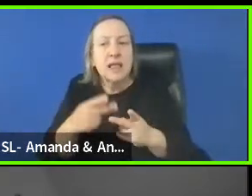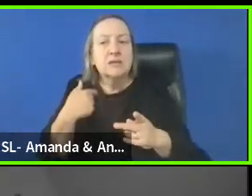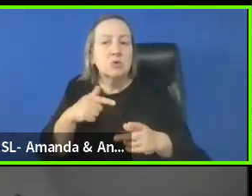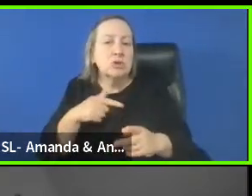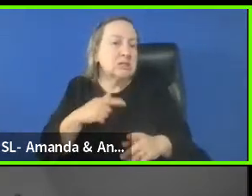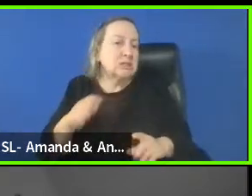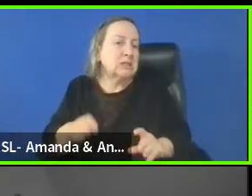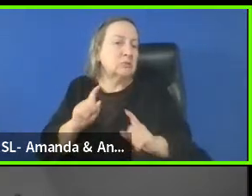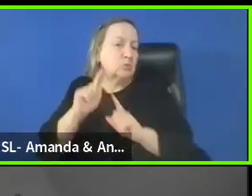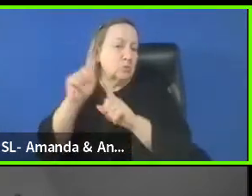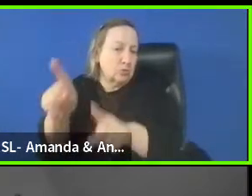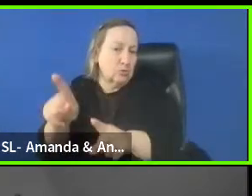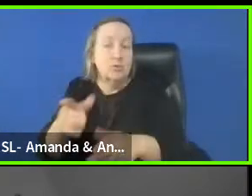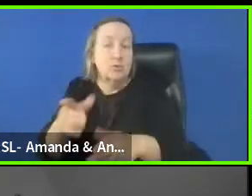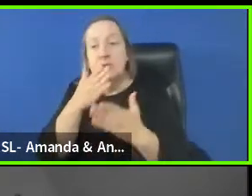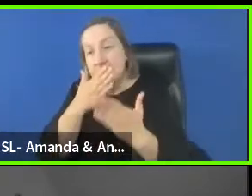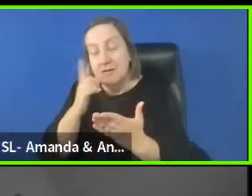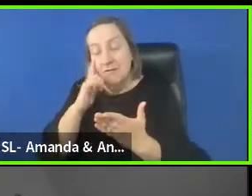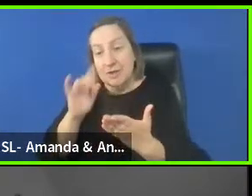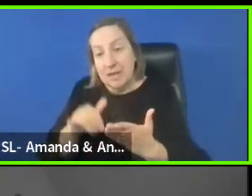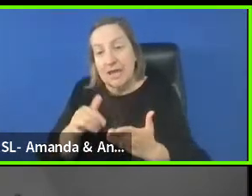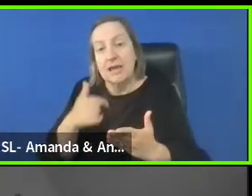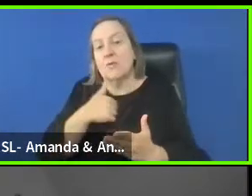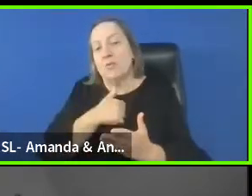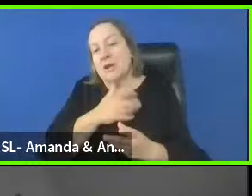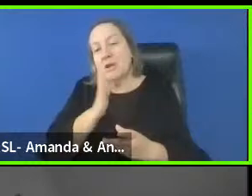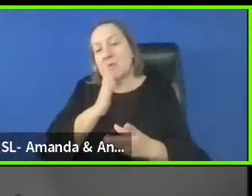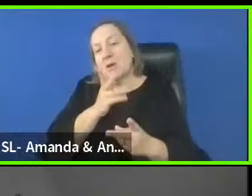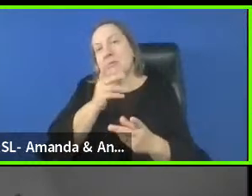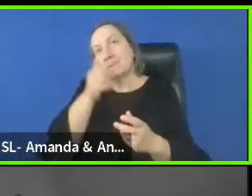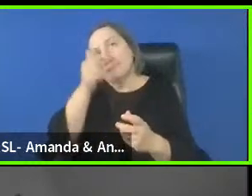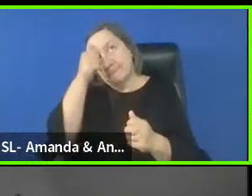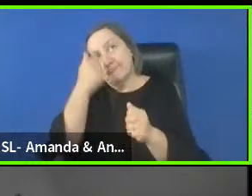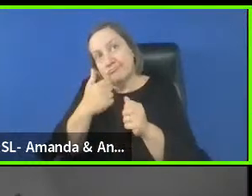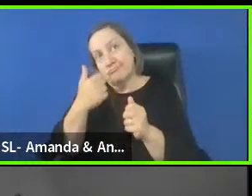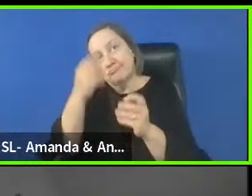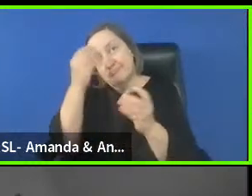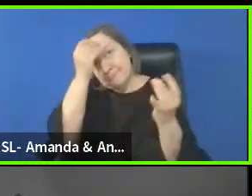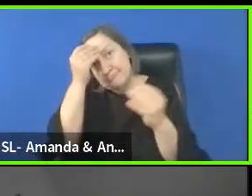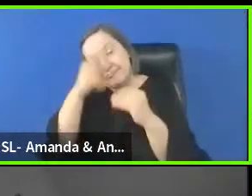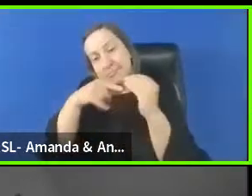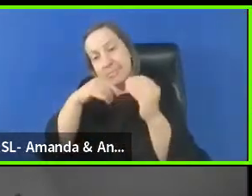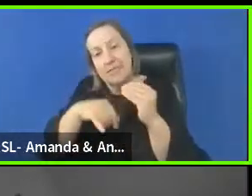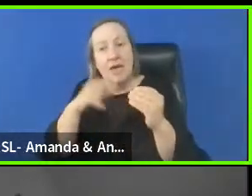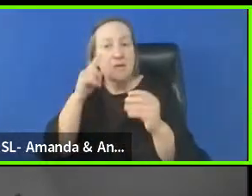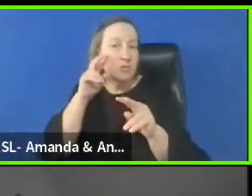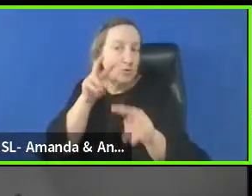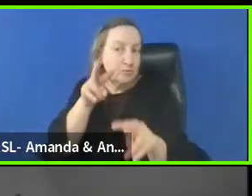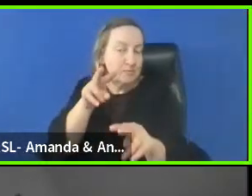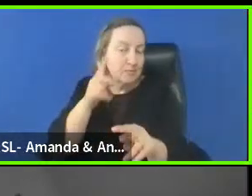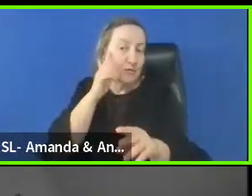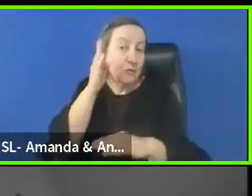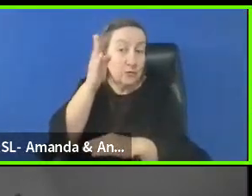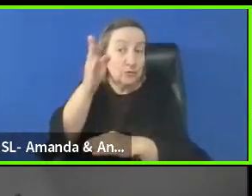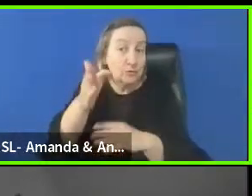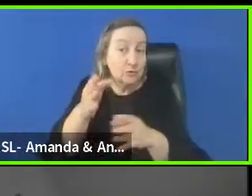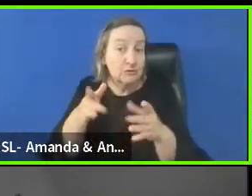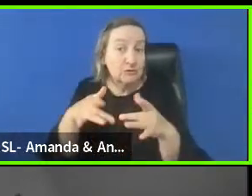go? So thank you for that. And we definitely are keeping that in mind when we're looking forward to future events.